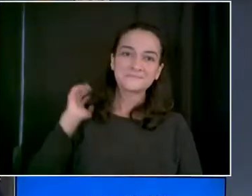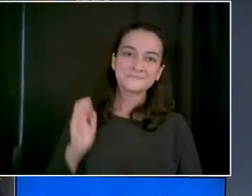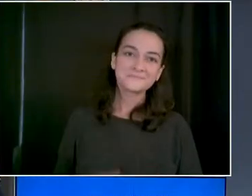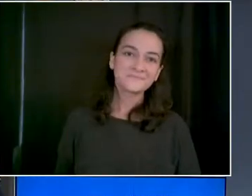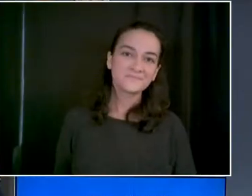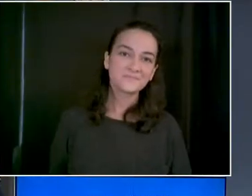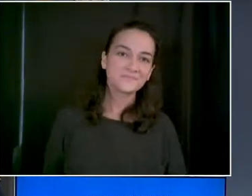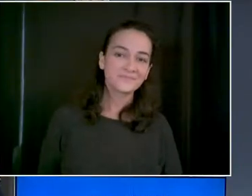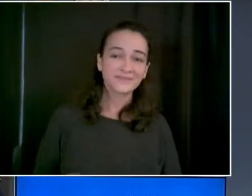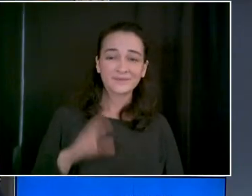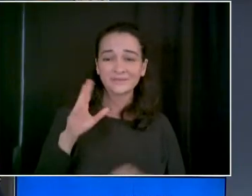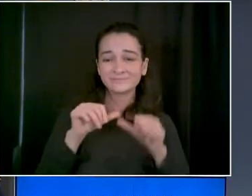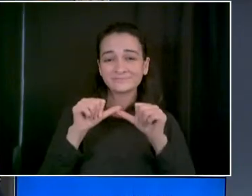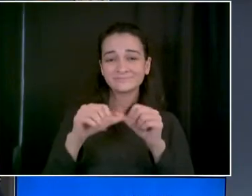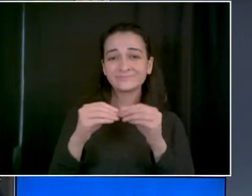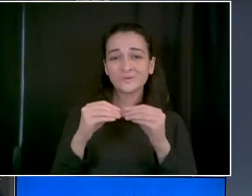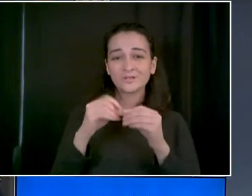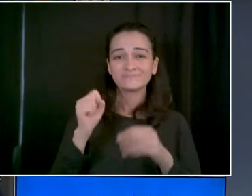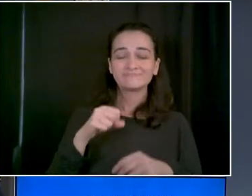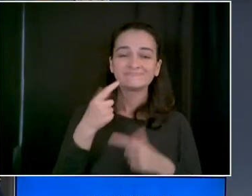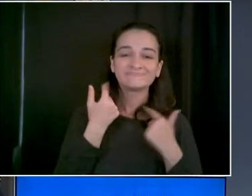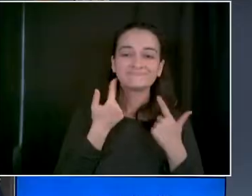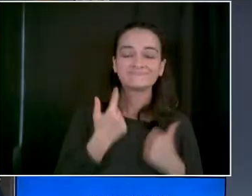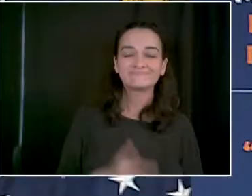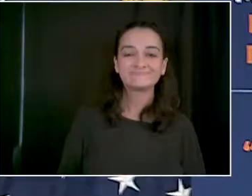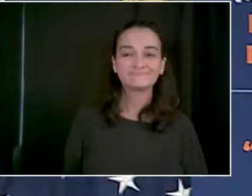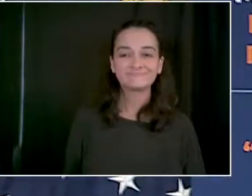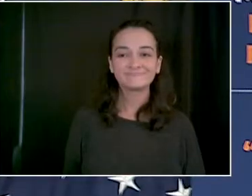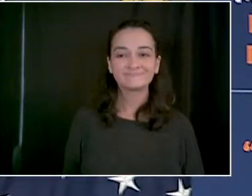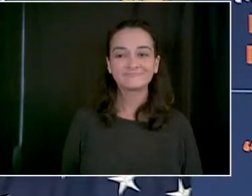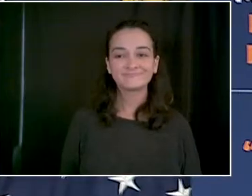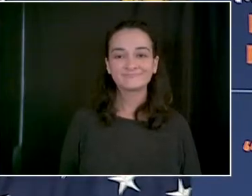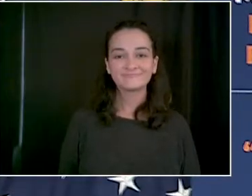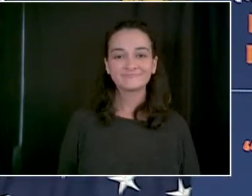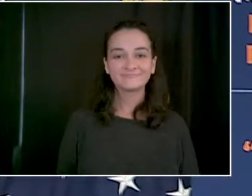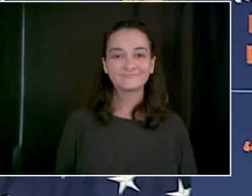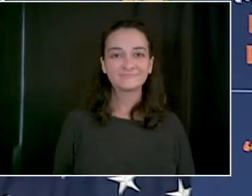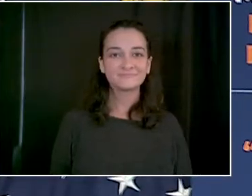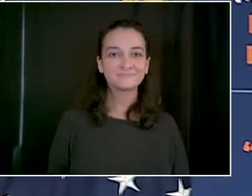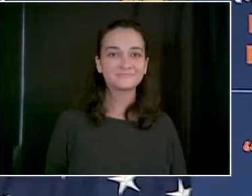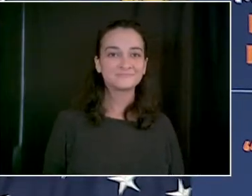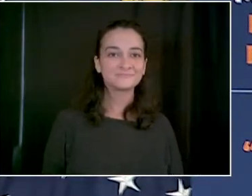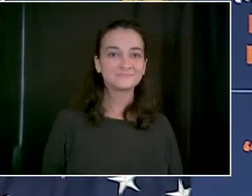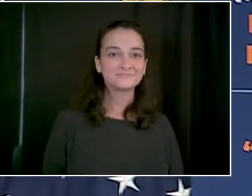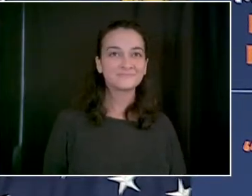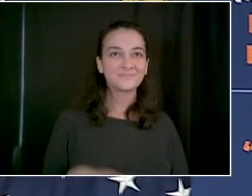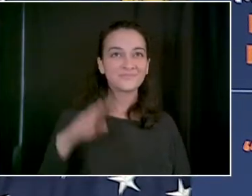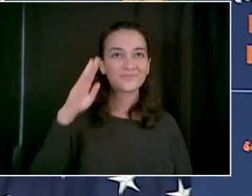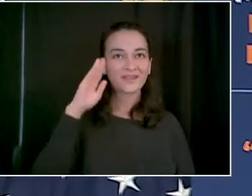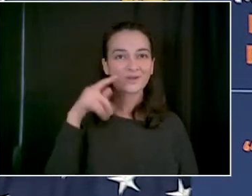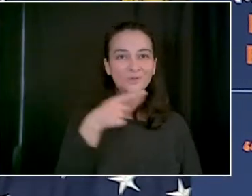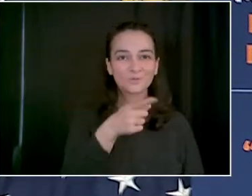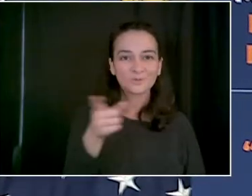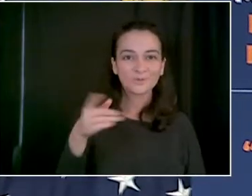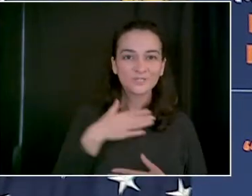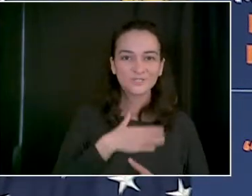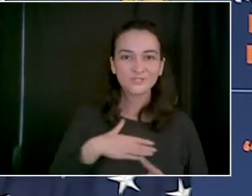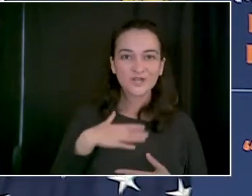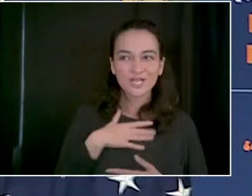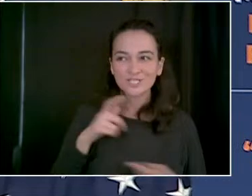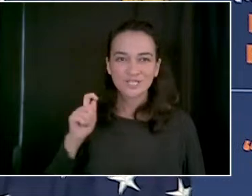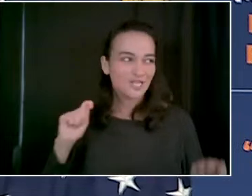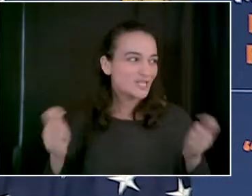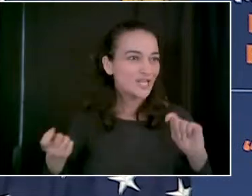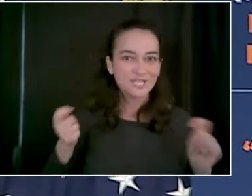No, you said unfortunate? Yeah. No, fortunate. I mean, you guys are loving this. Who y'all kidding? You know, you could write stories about this. You could cover. Y'all having so much